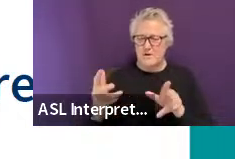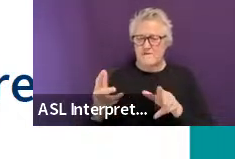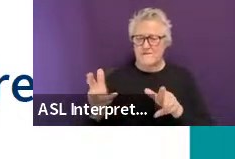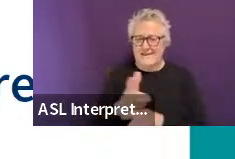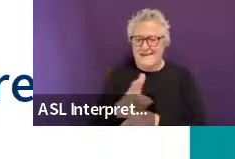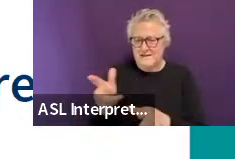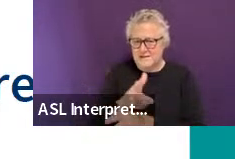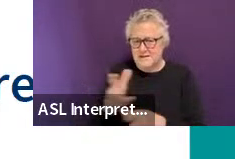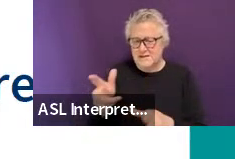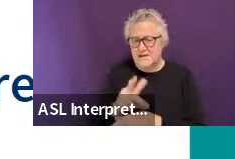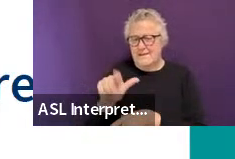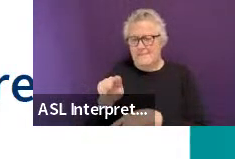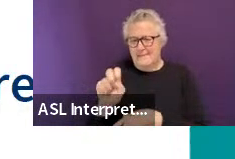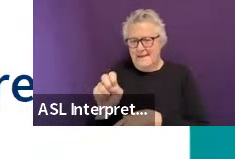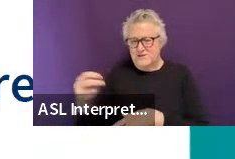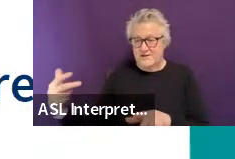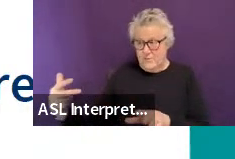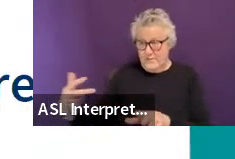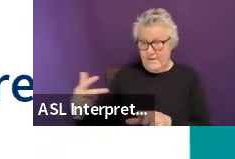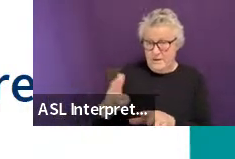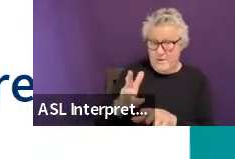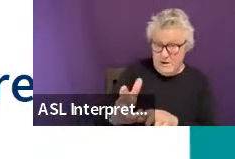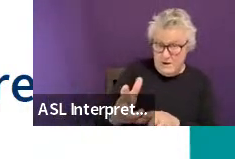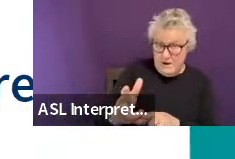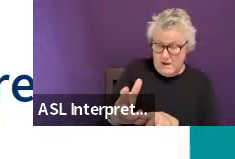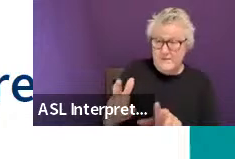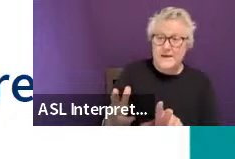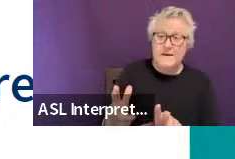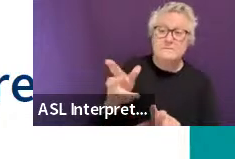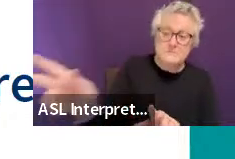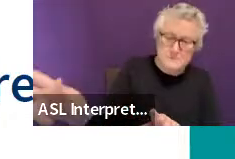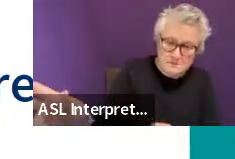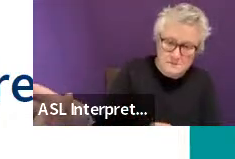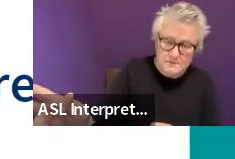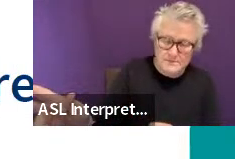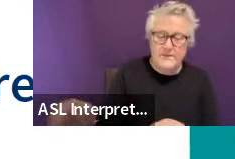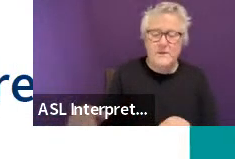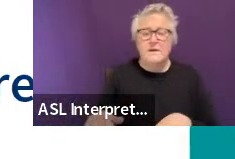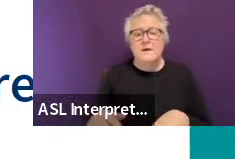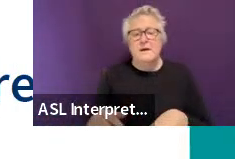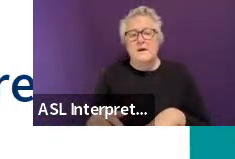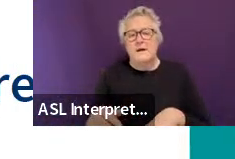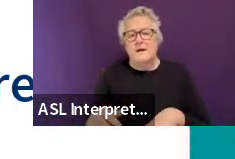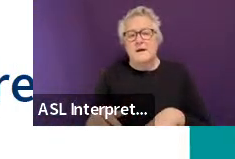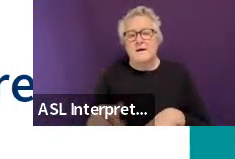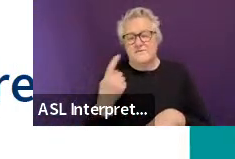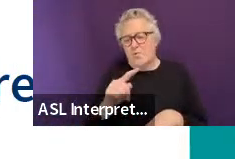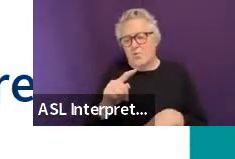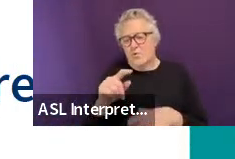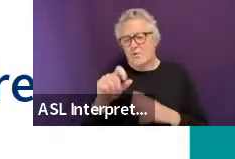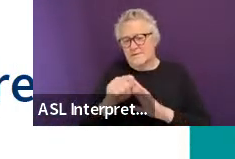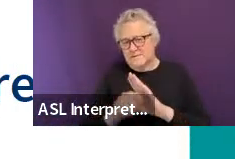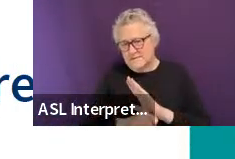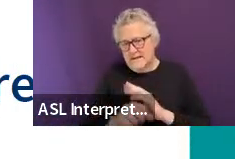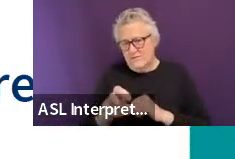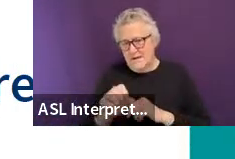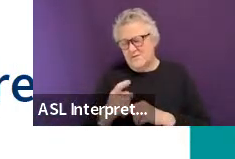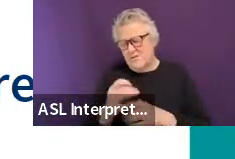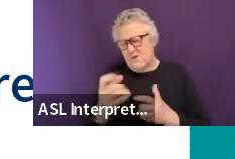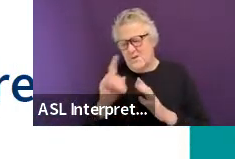for vehicles when they come on and they're getting off of the next ramp or a state route. So I want to identify that as